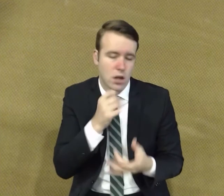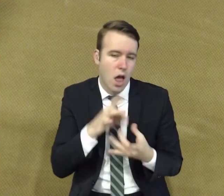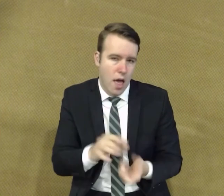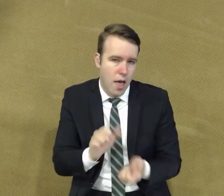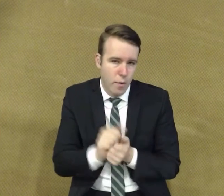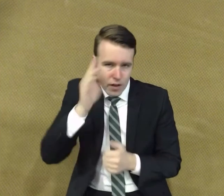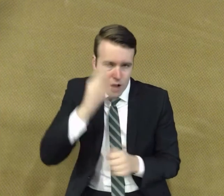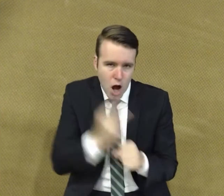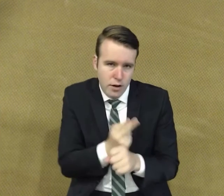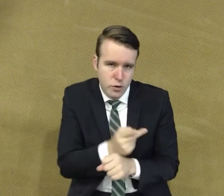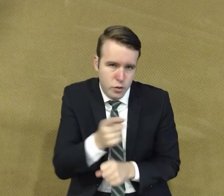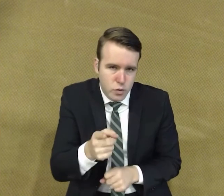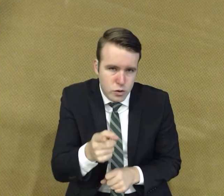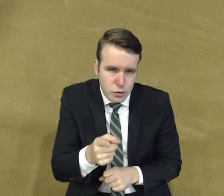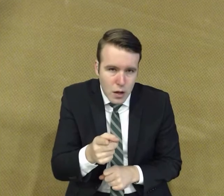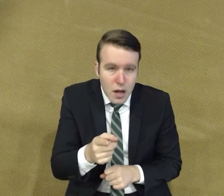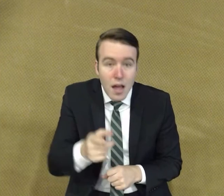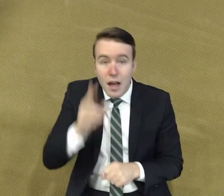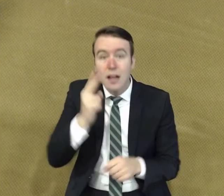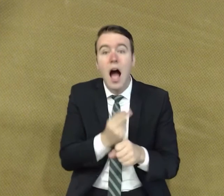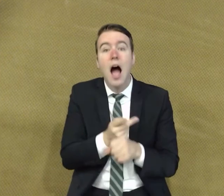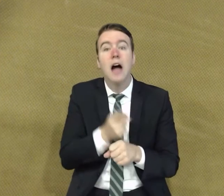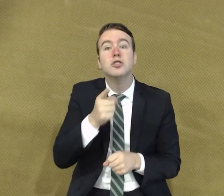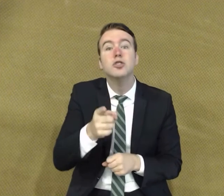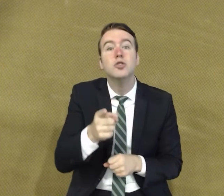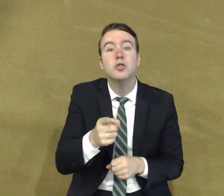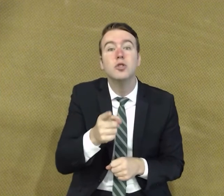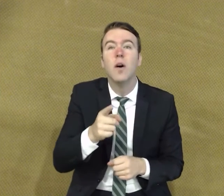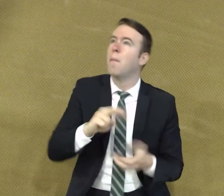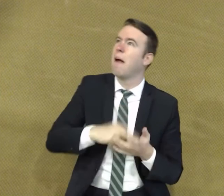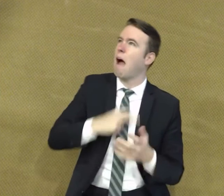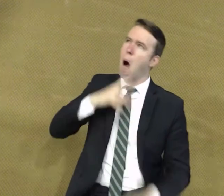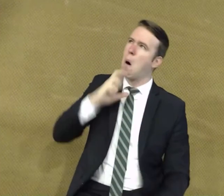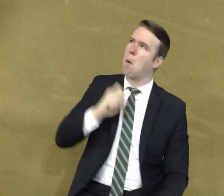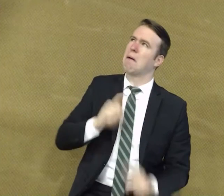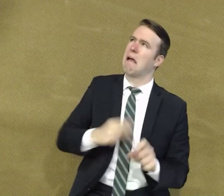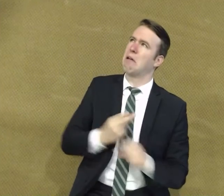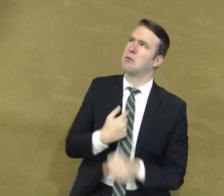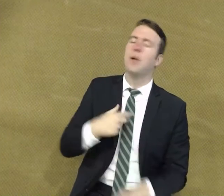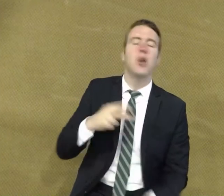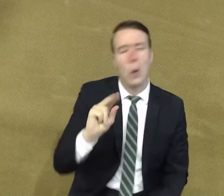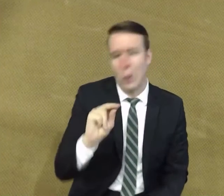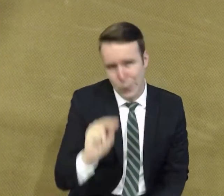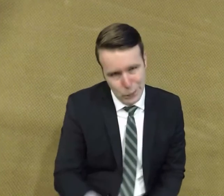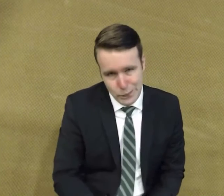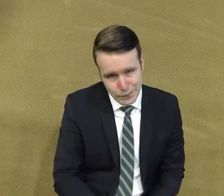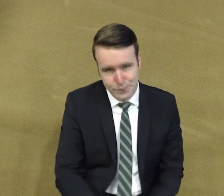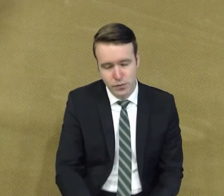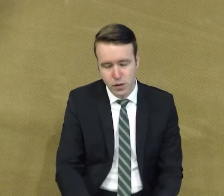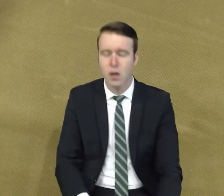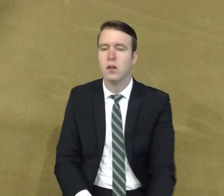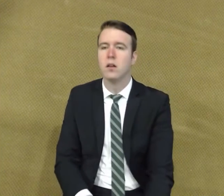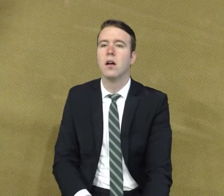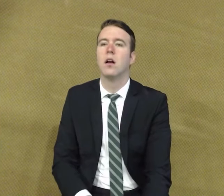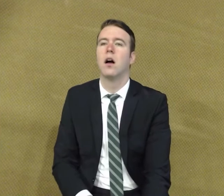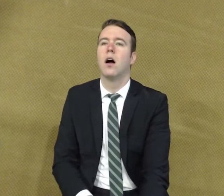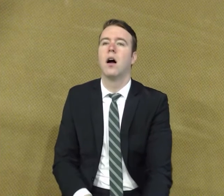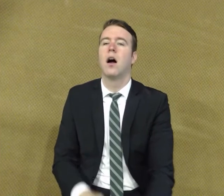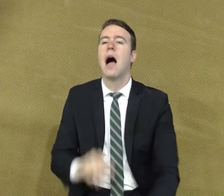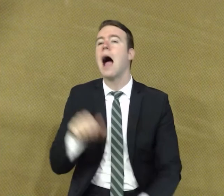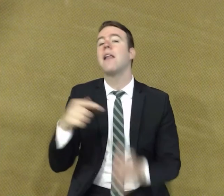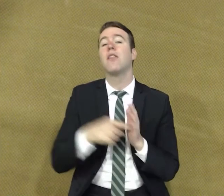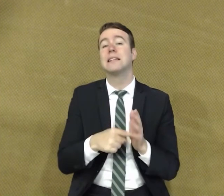may change the way that one is used of God. Another example that I thought of that I preached